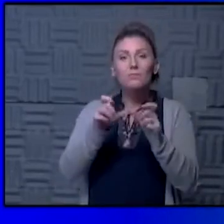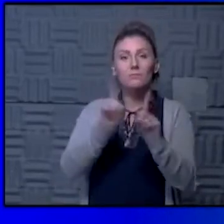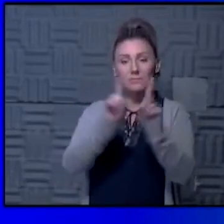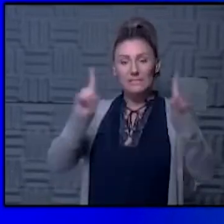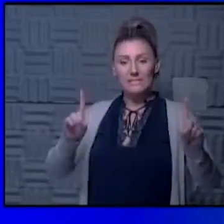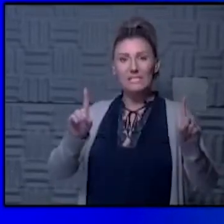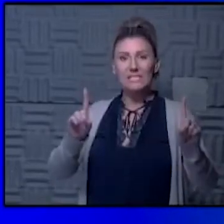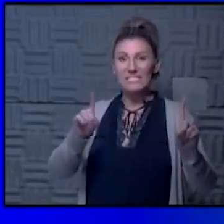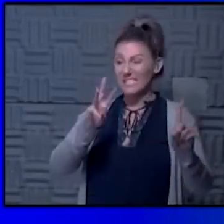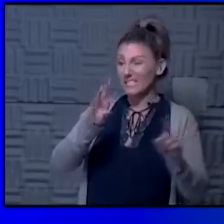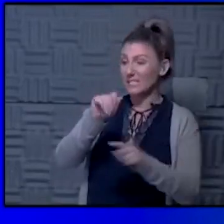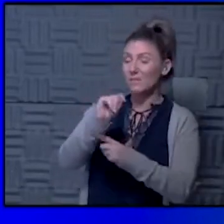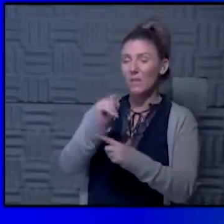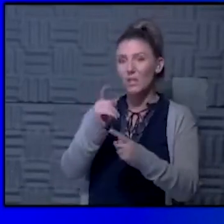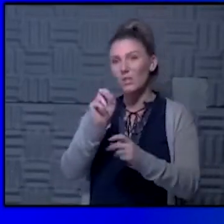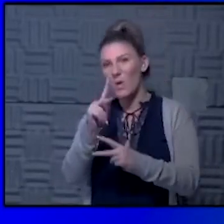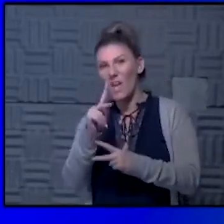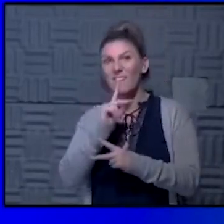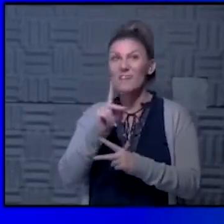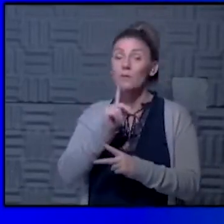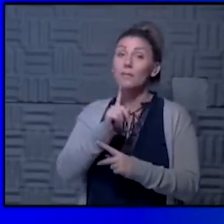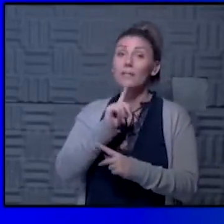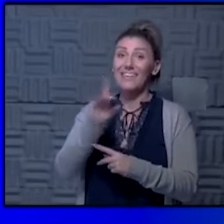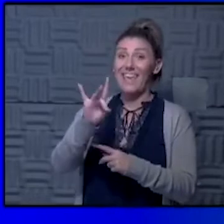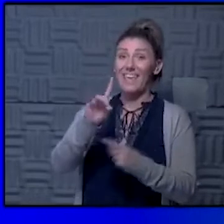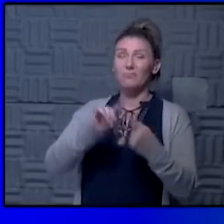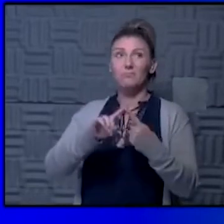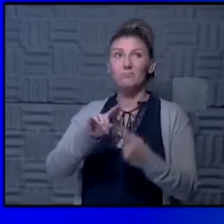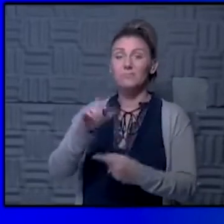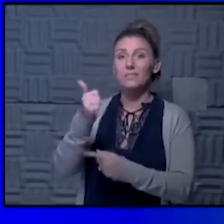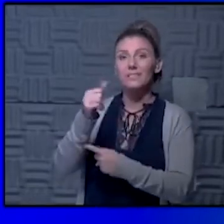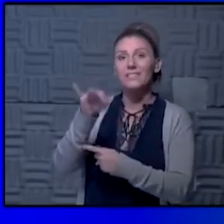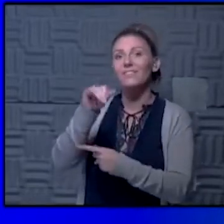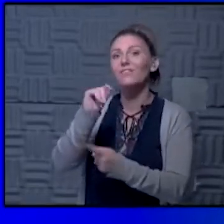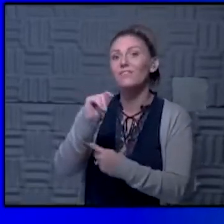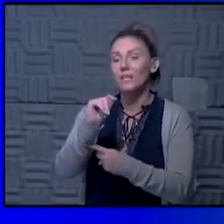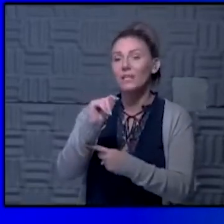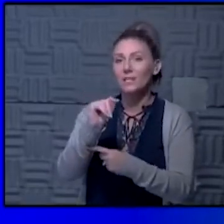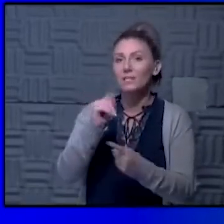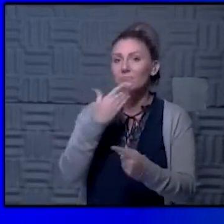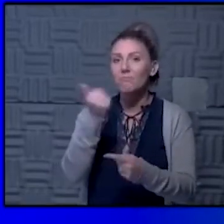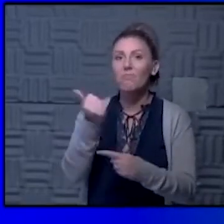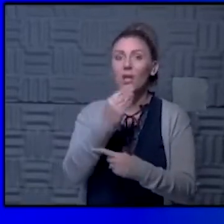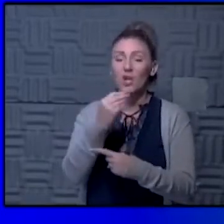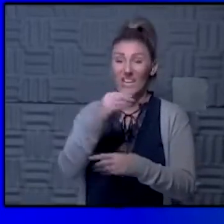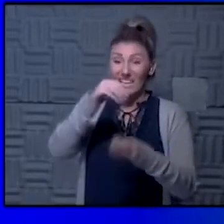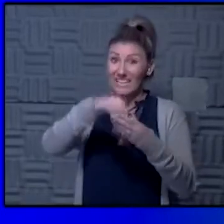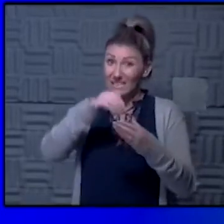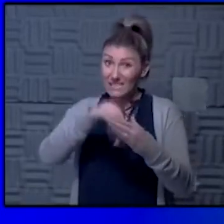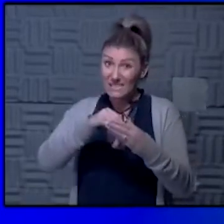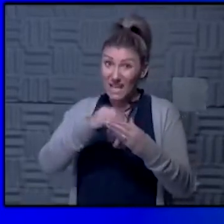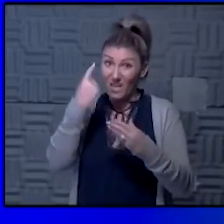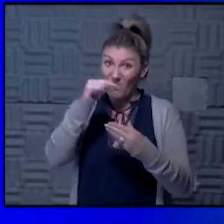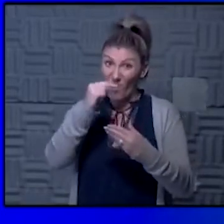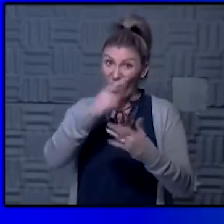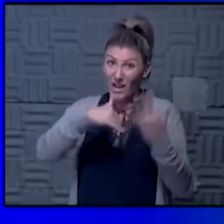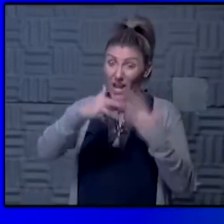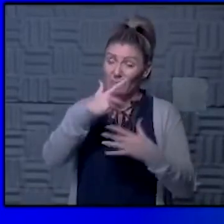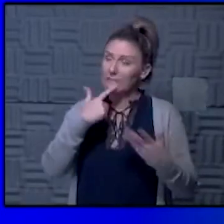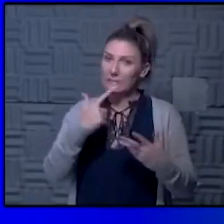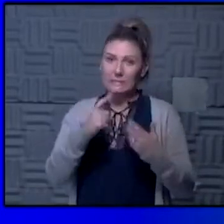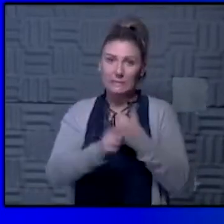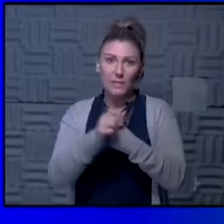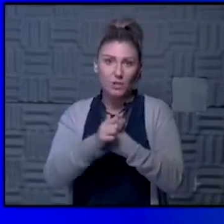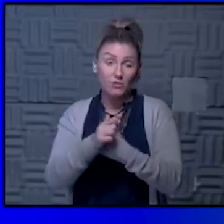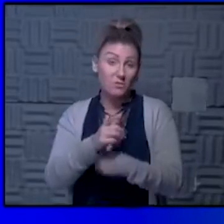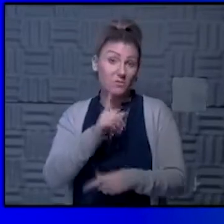much as you can. 6 feet is okay. Again, 8 to 10 feet is more. And again, certainly being indoors at a gathering is very dangerous. So you have to just take all